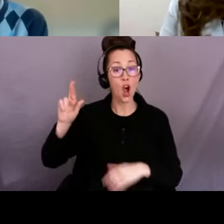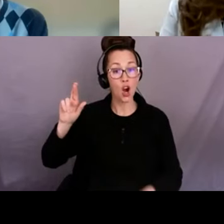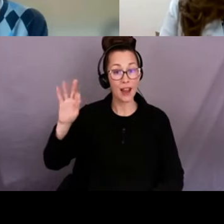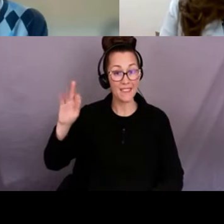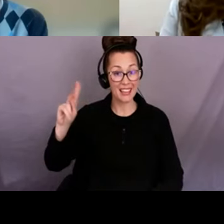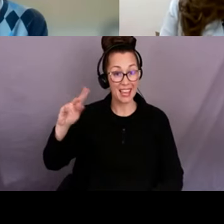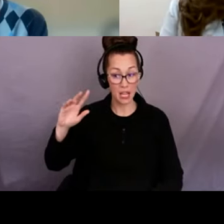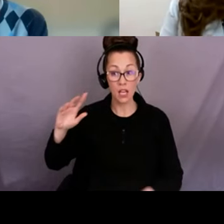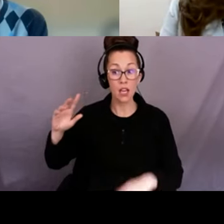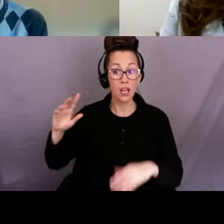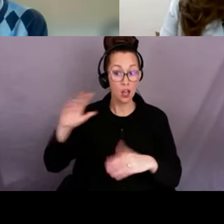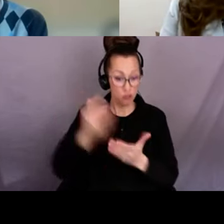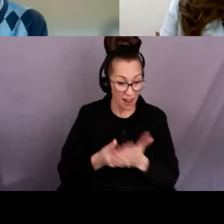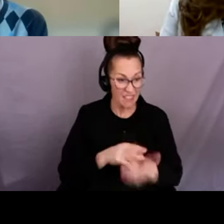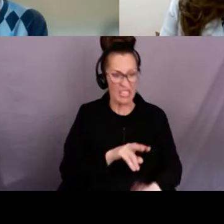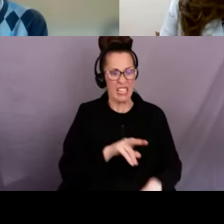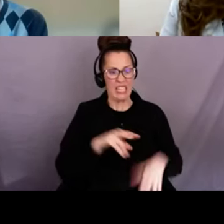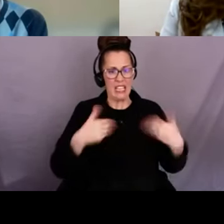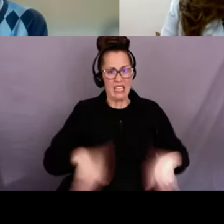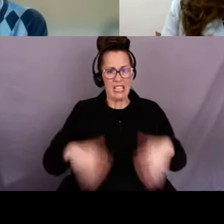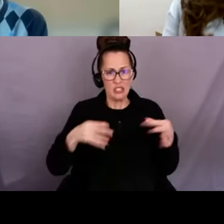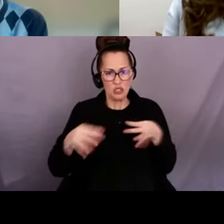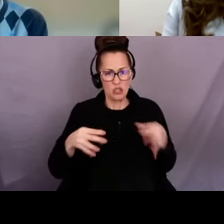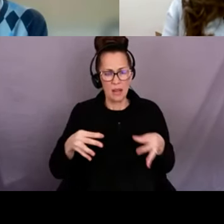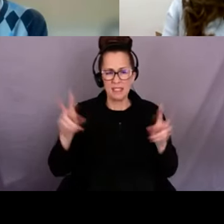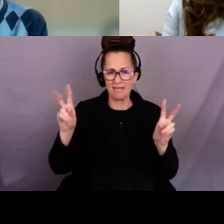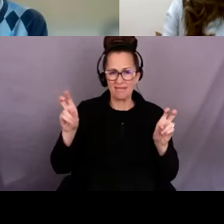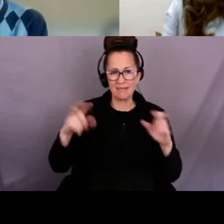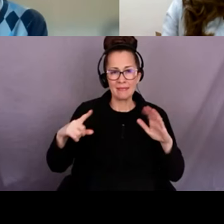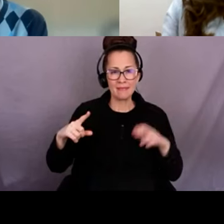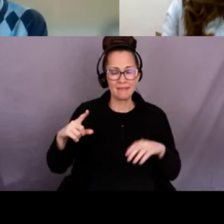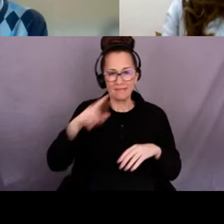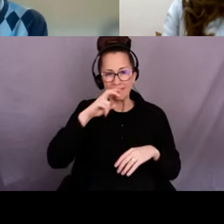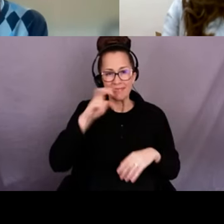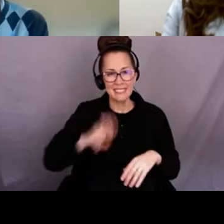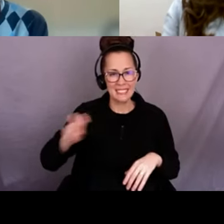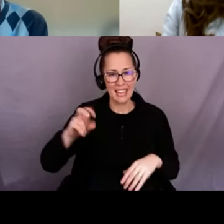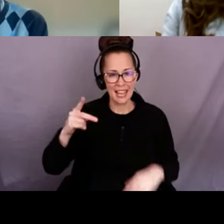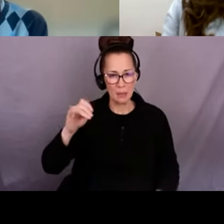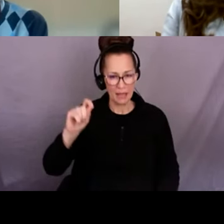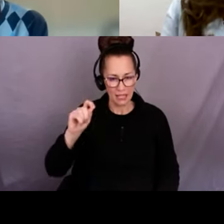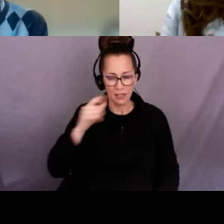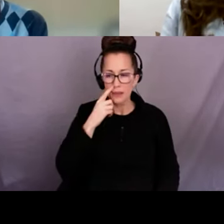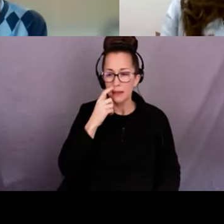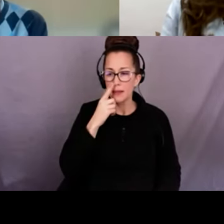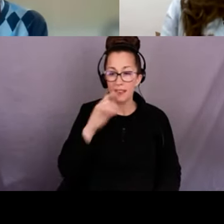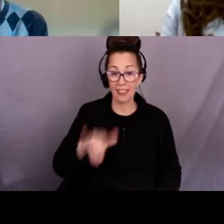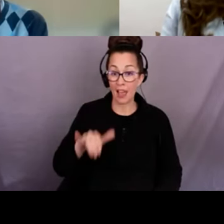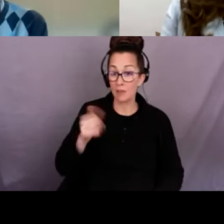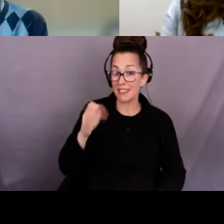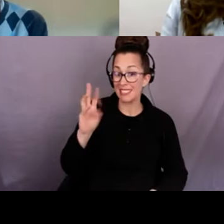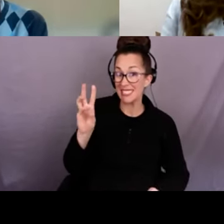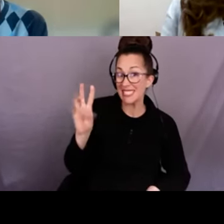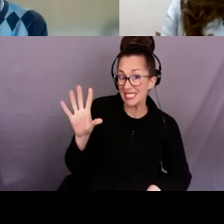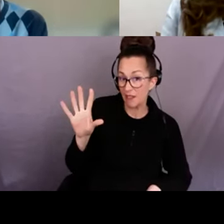that borders on a snake pit. That was 1965. The families, the advocates, the